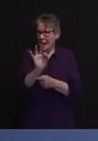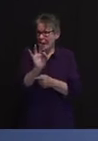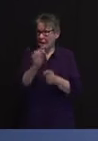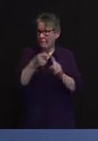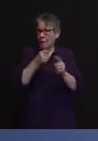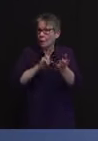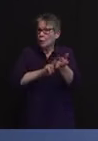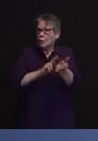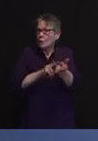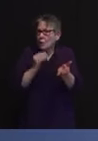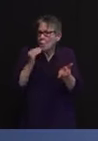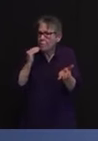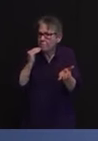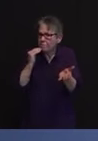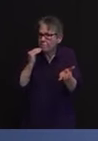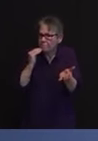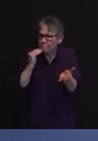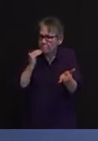There are